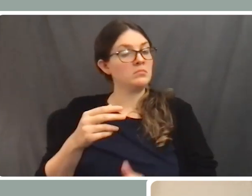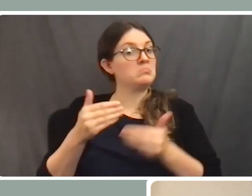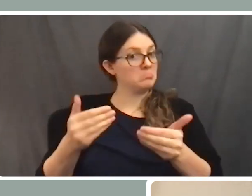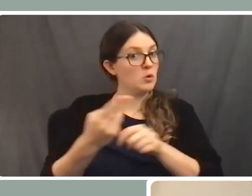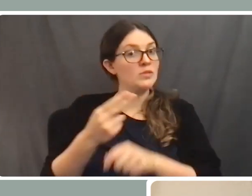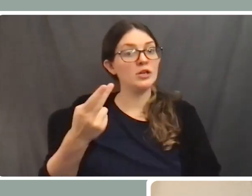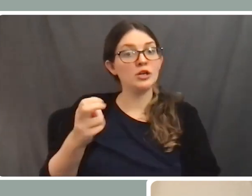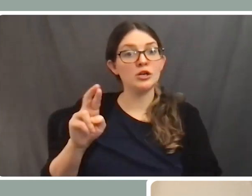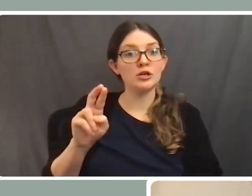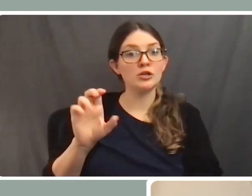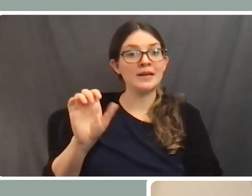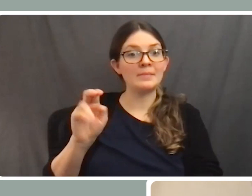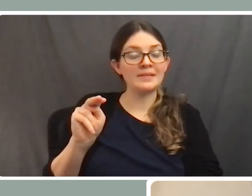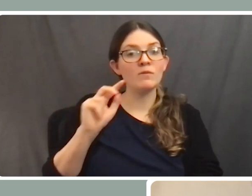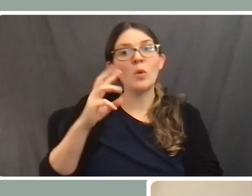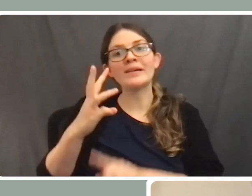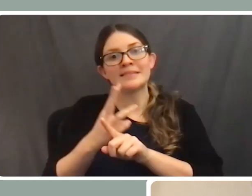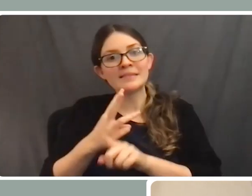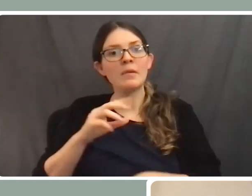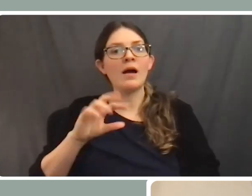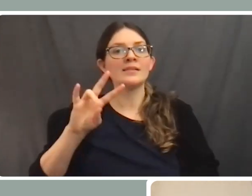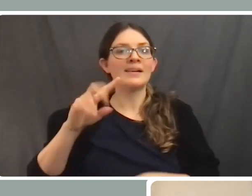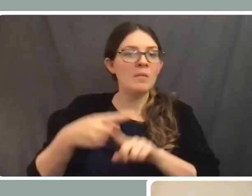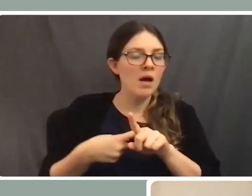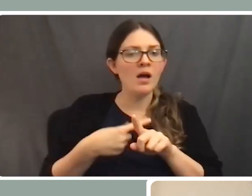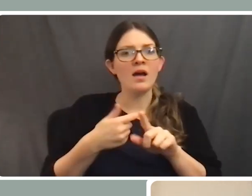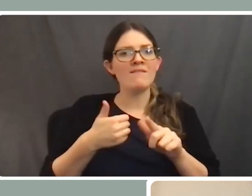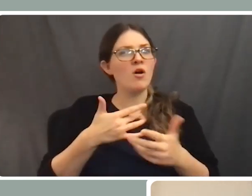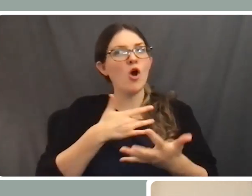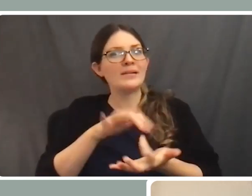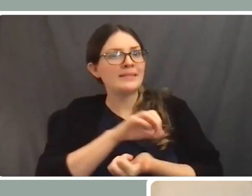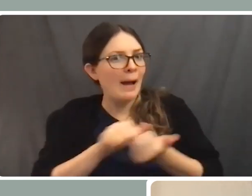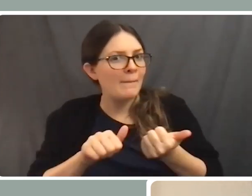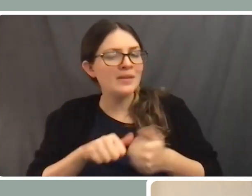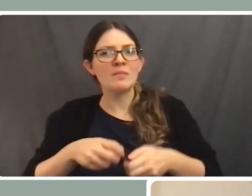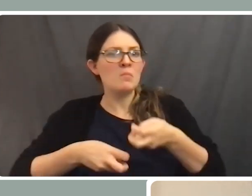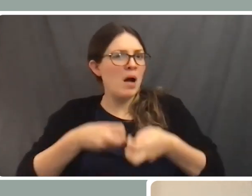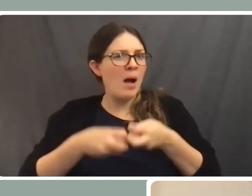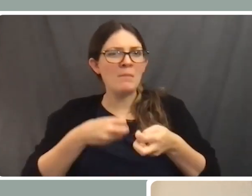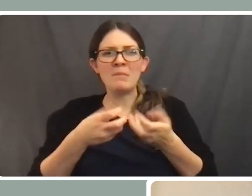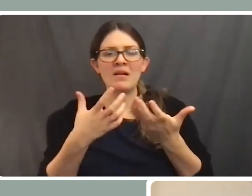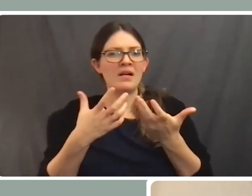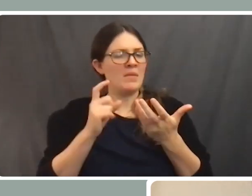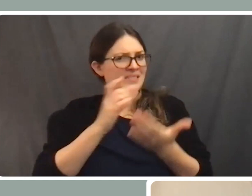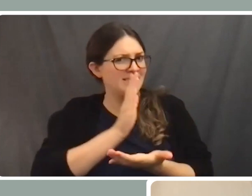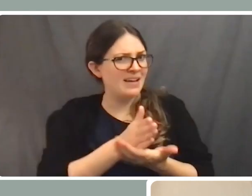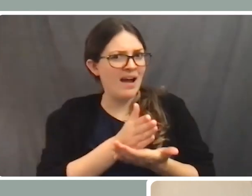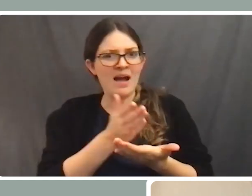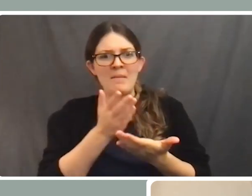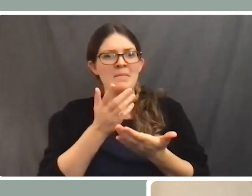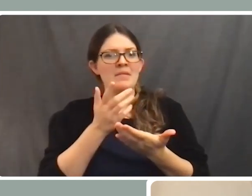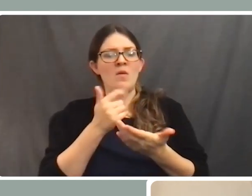and is having some terrible trouble with it, like develop some heart damage or something and can't continue, or just some sort of side